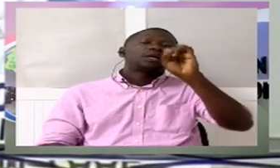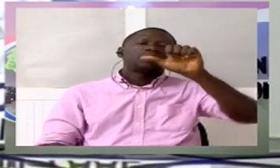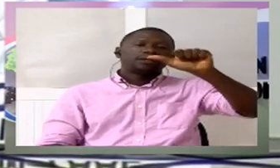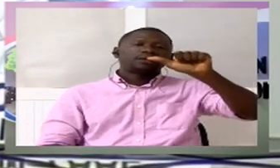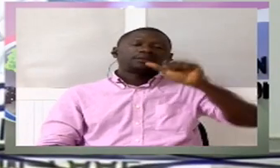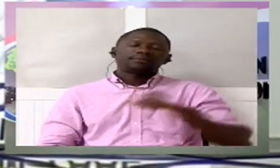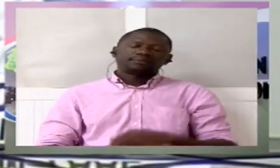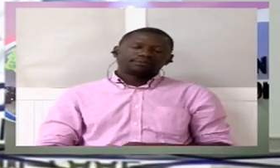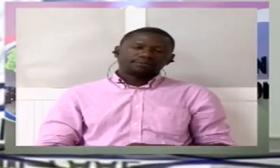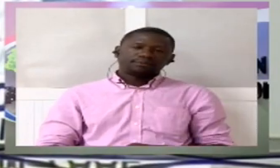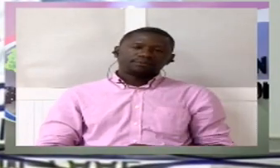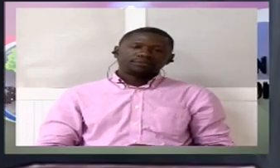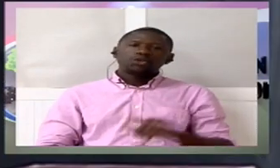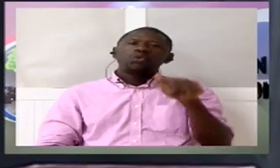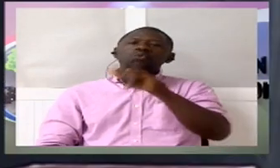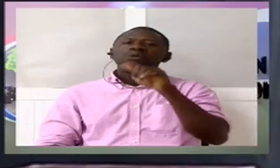institution? 1997 to 2001.